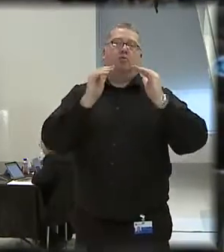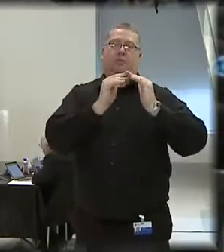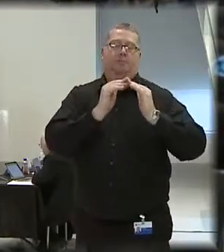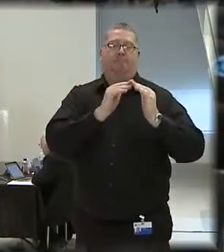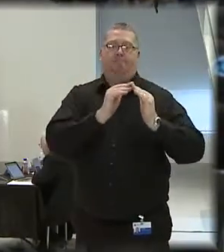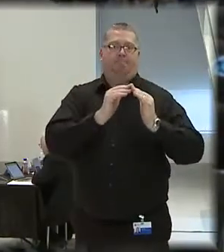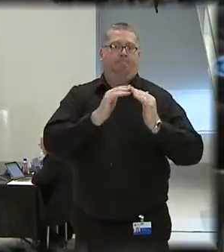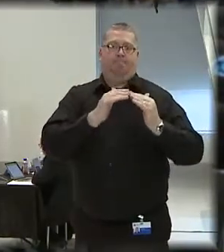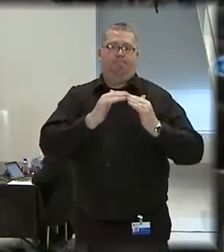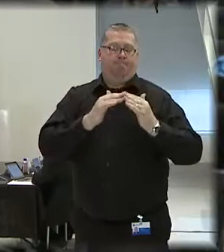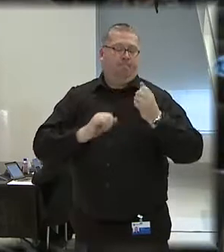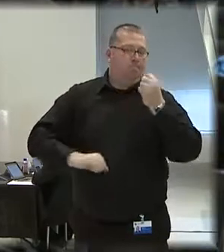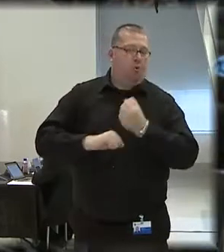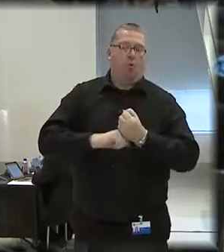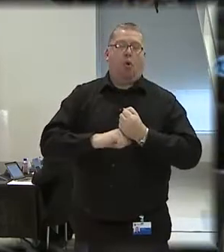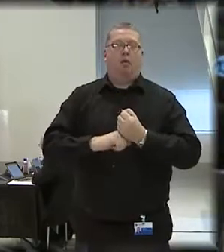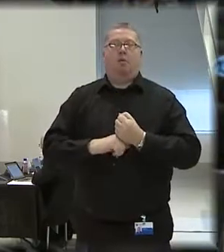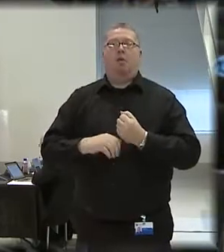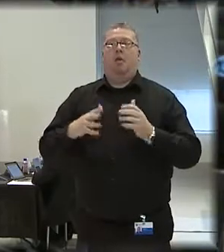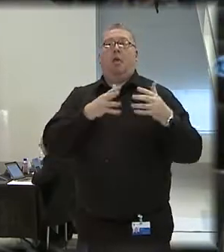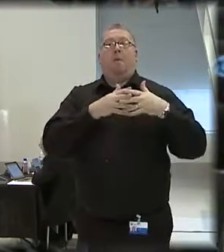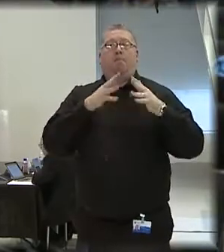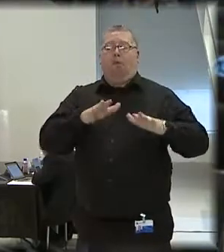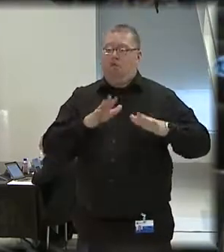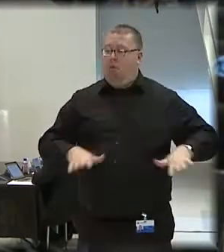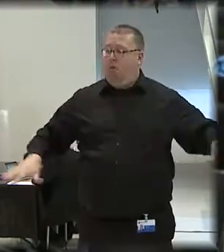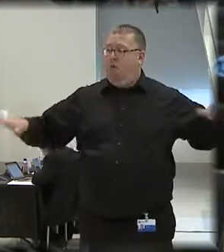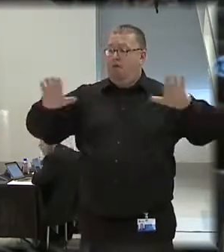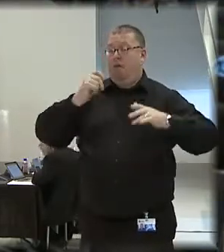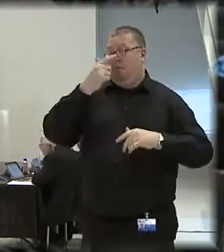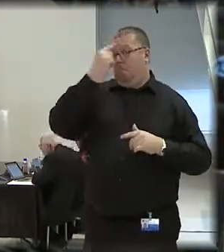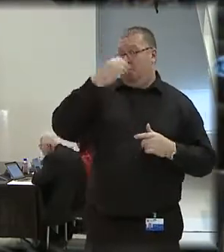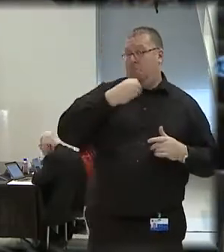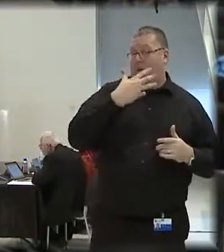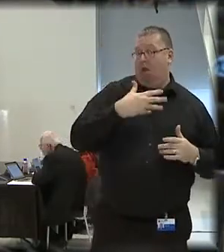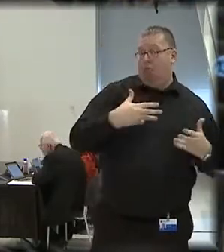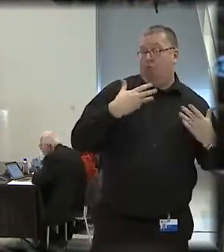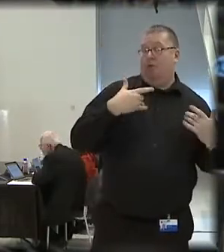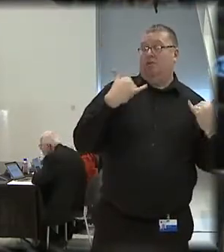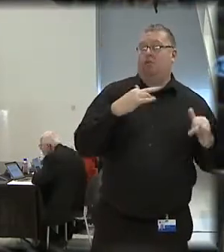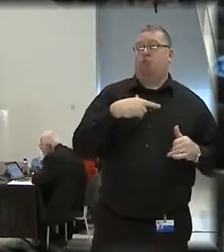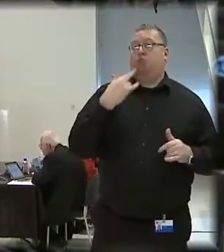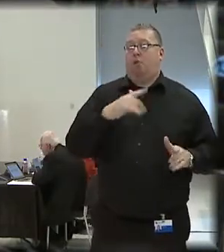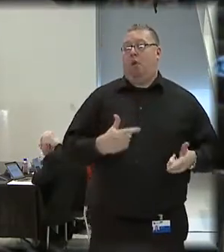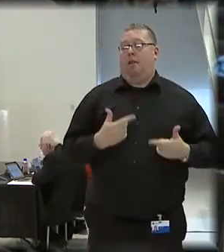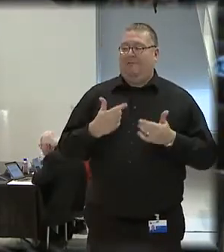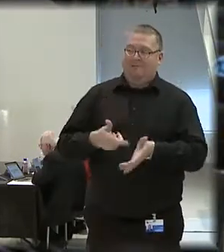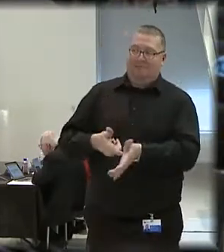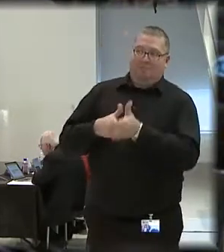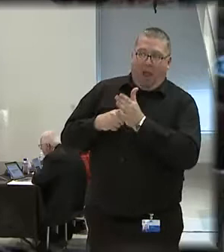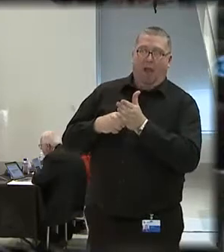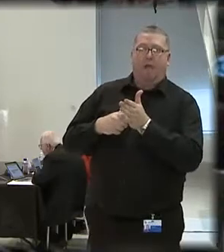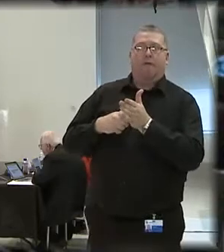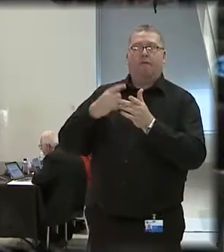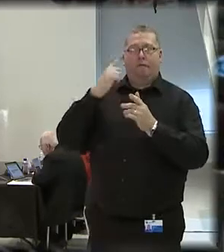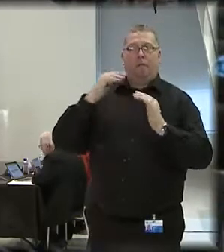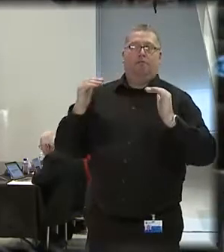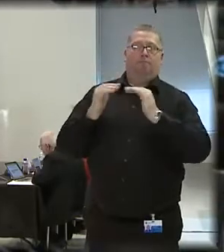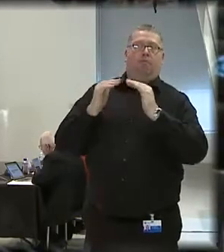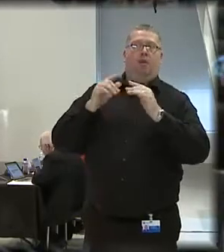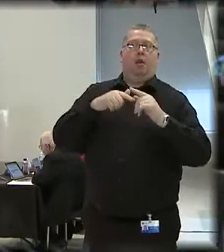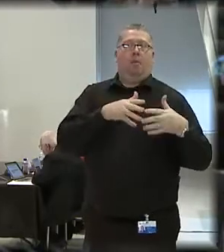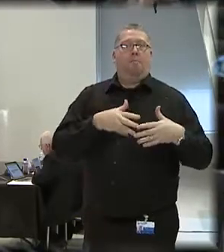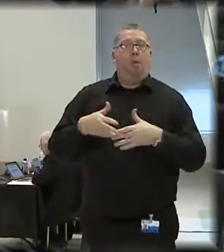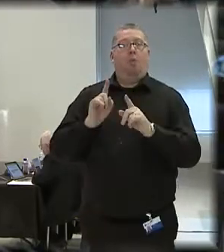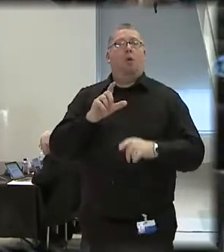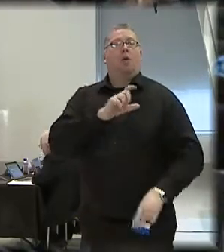Black youth and Americans of all walks of life are still risking their lives and liberty to demand a more just America, where law